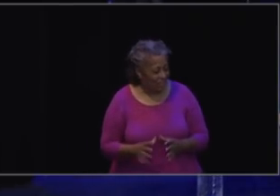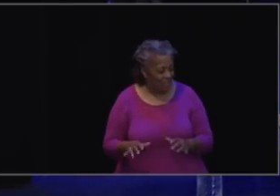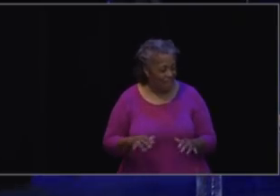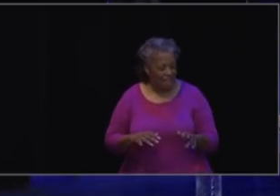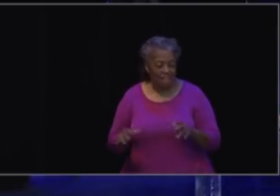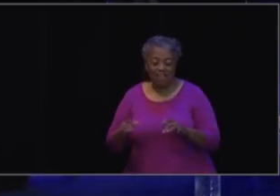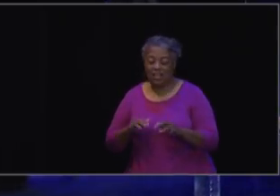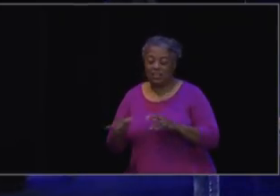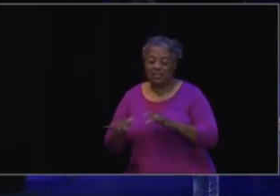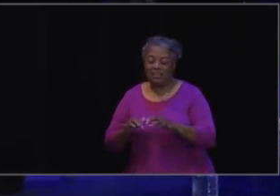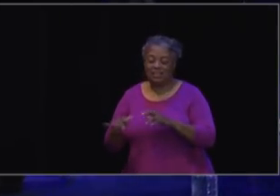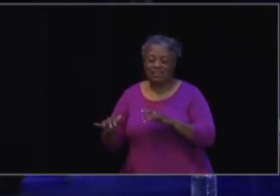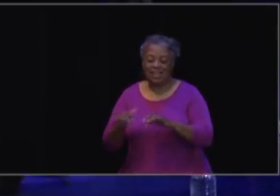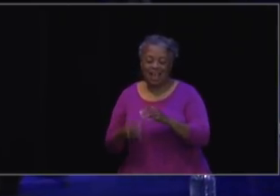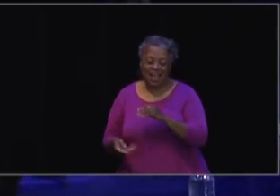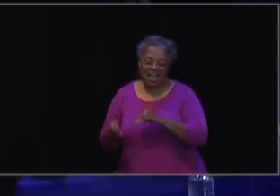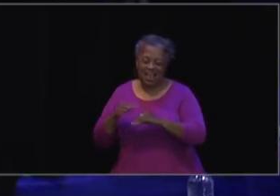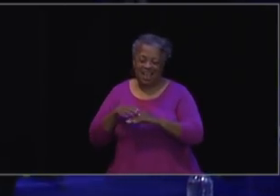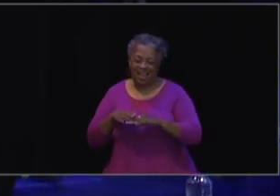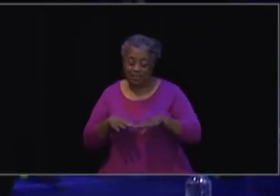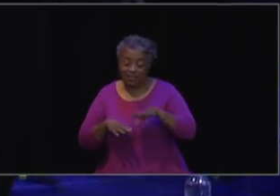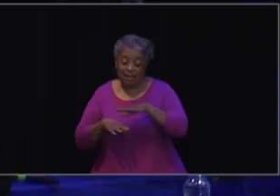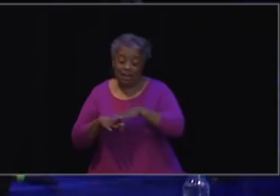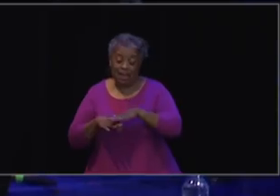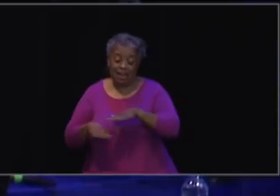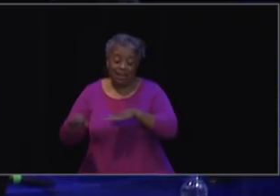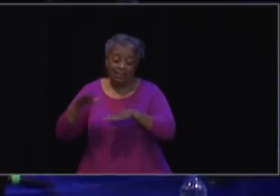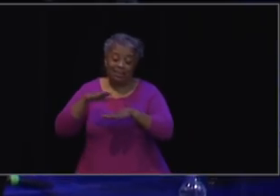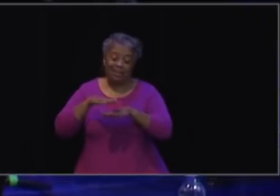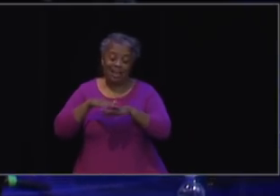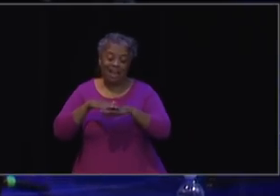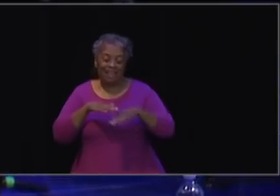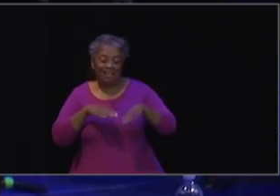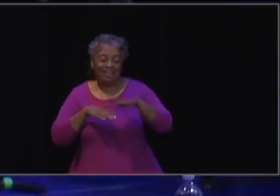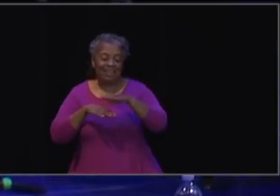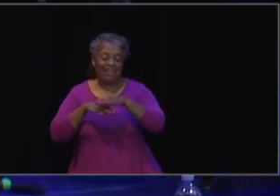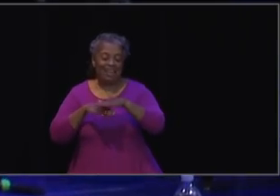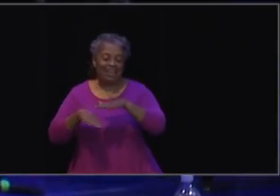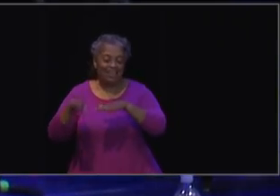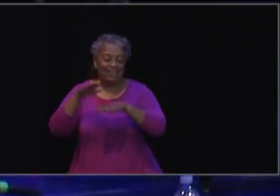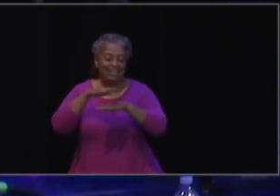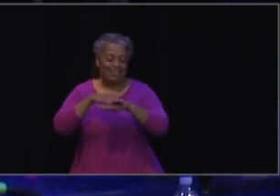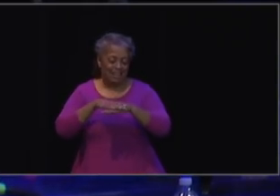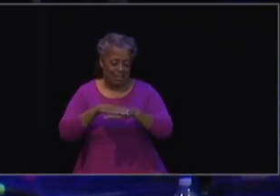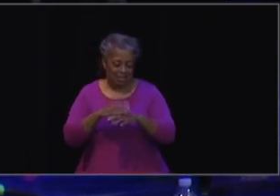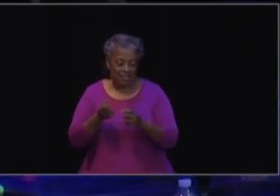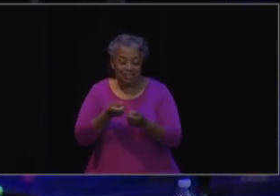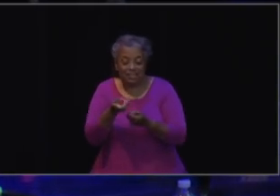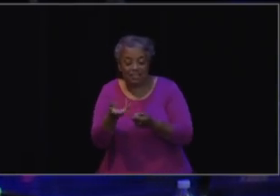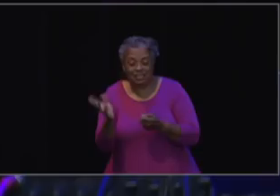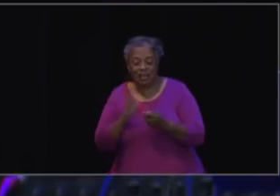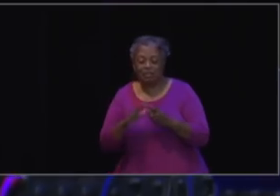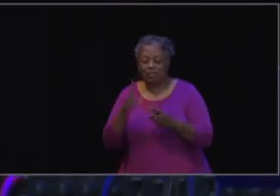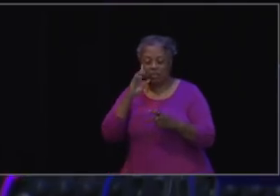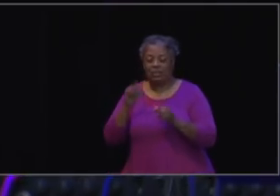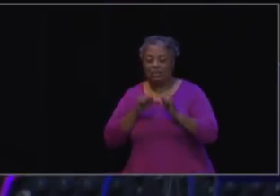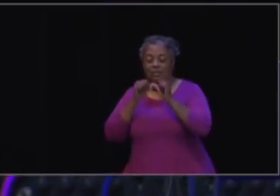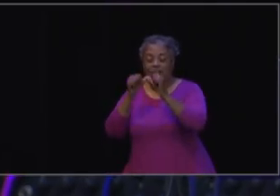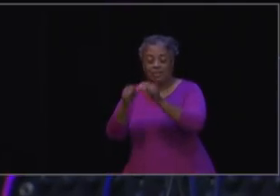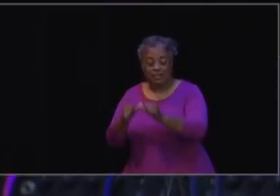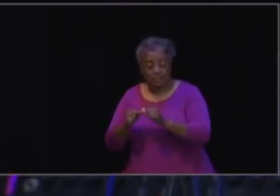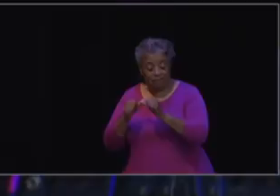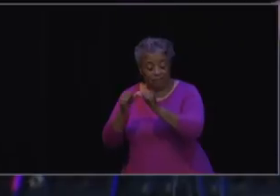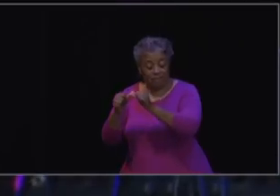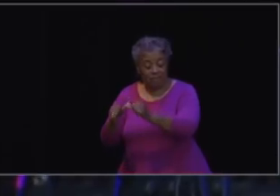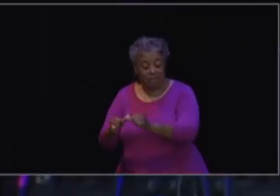Dow, dow, chick, chick, dow, dow, chick, chick, dow, dow, dow, dow,